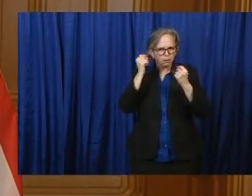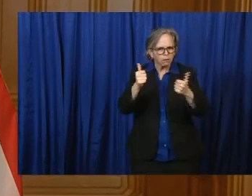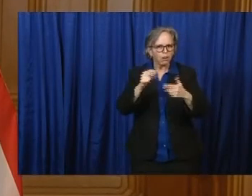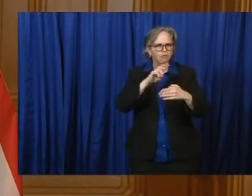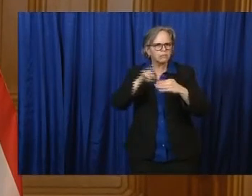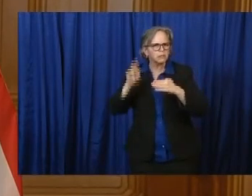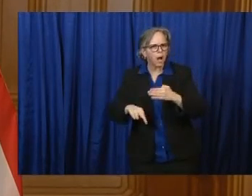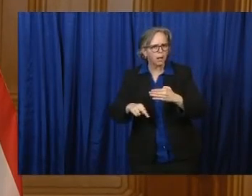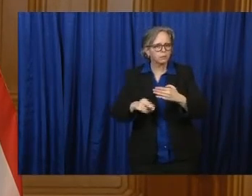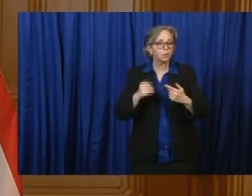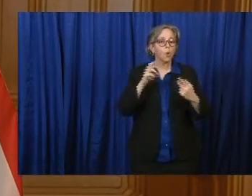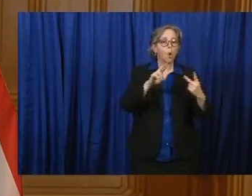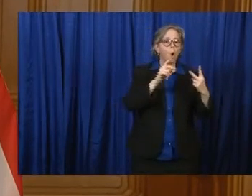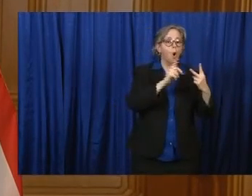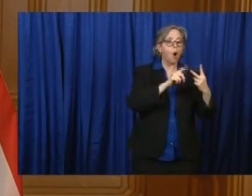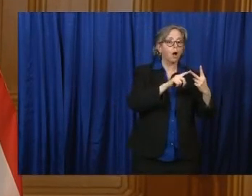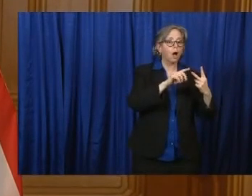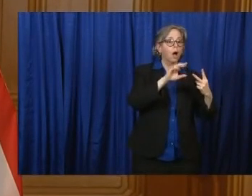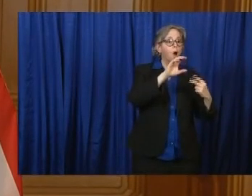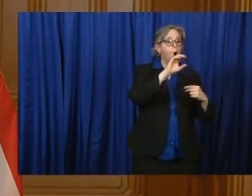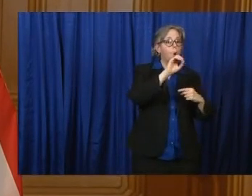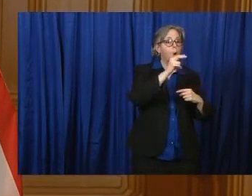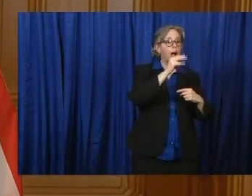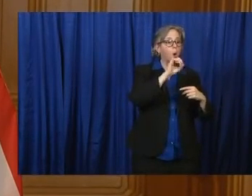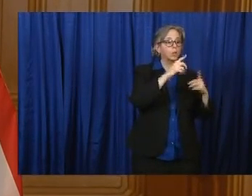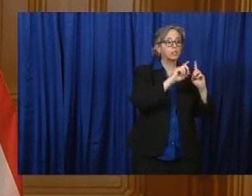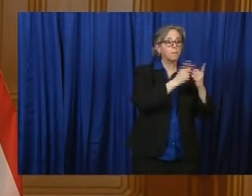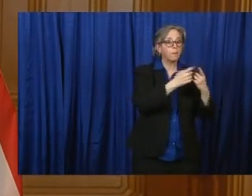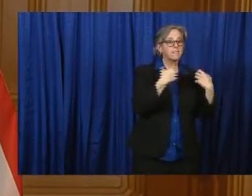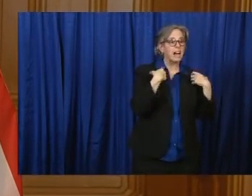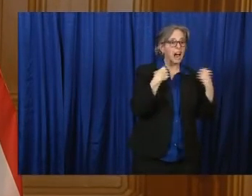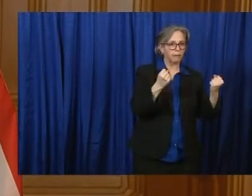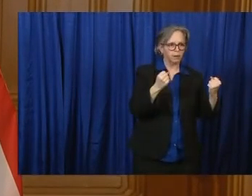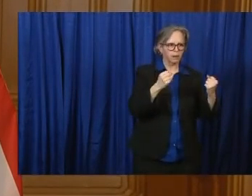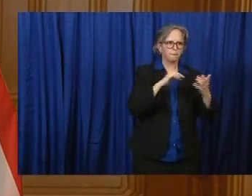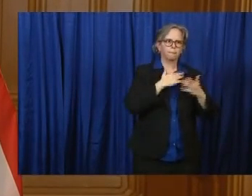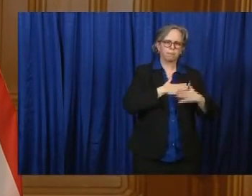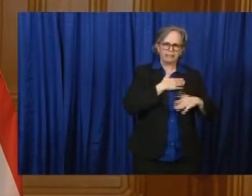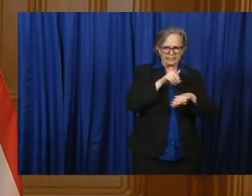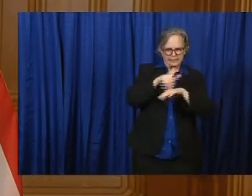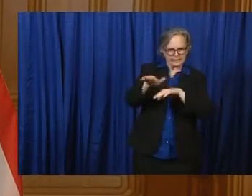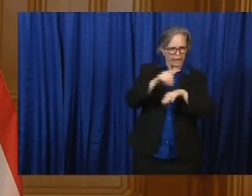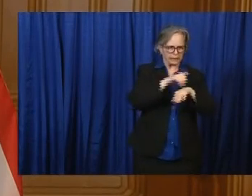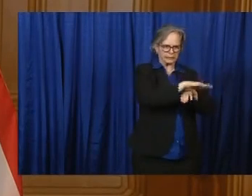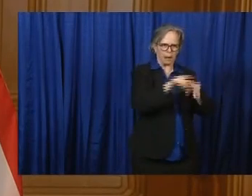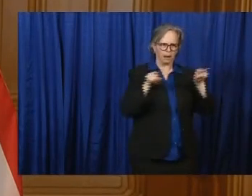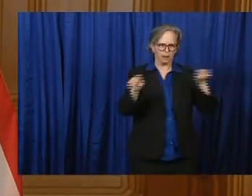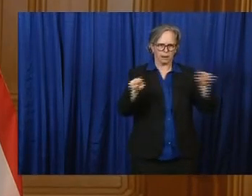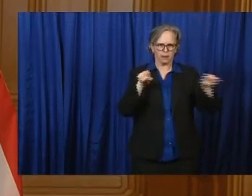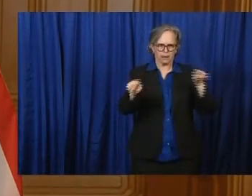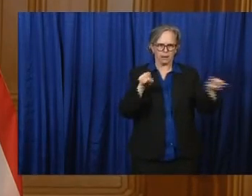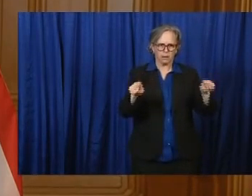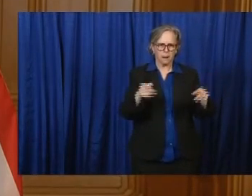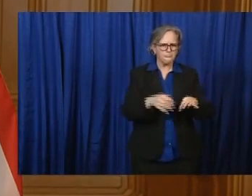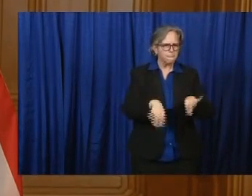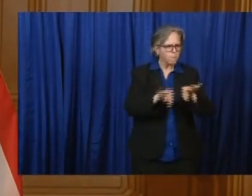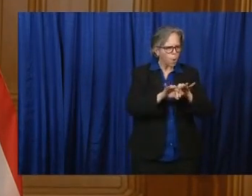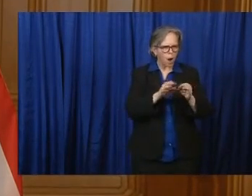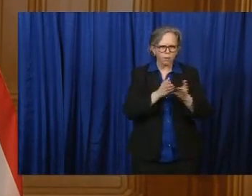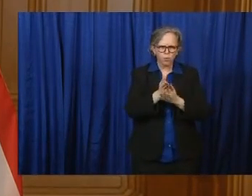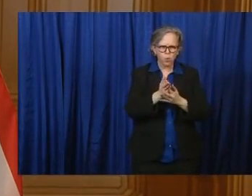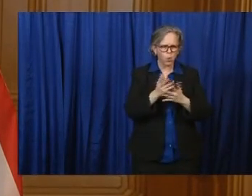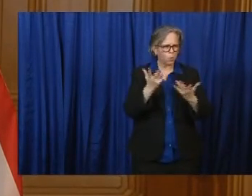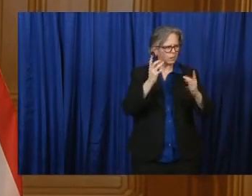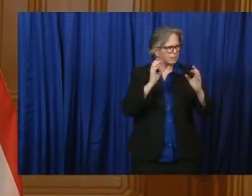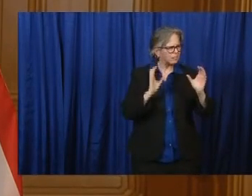to the Ohio Department of Health. I don't think it's acceptable as we go through this crisis to be in a situation